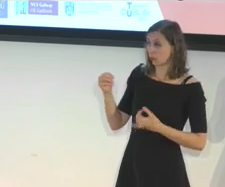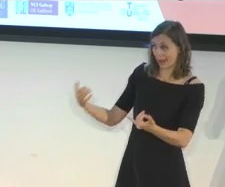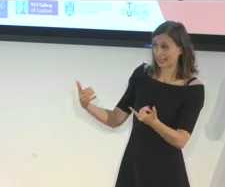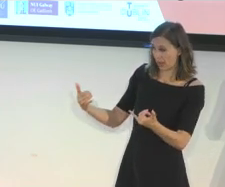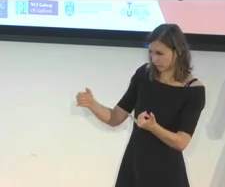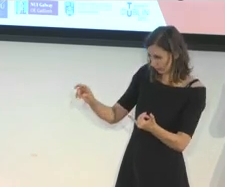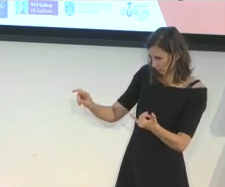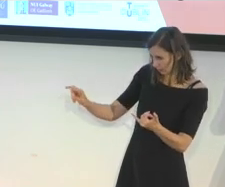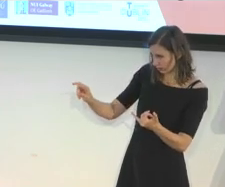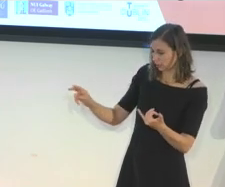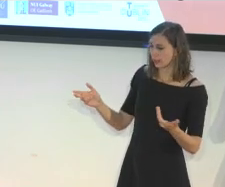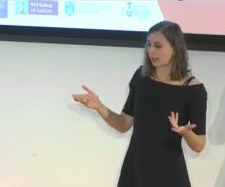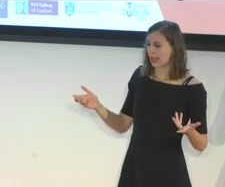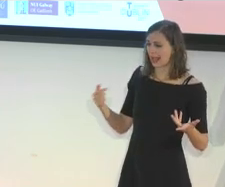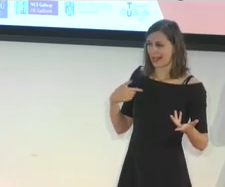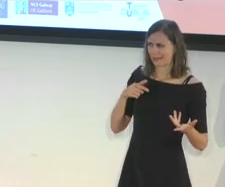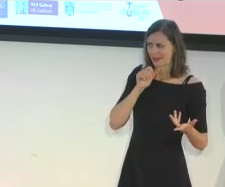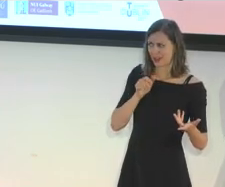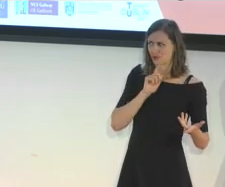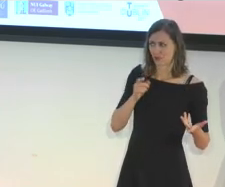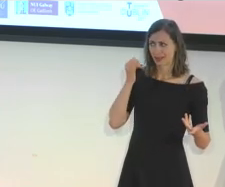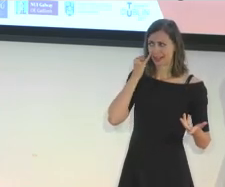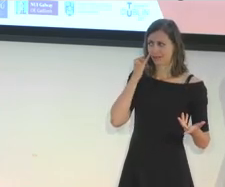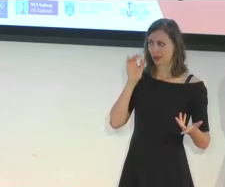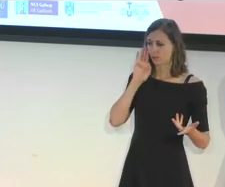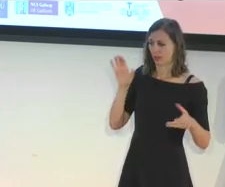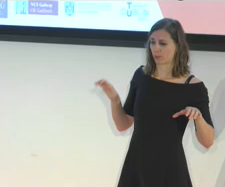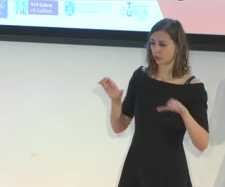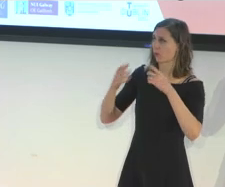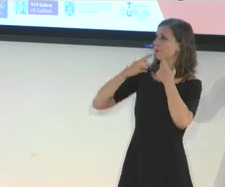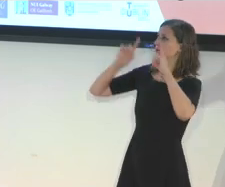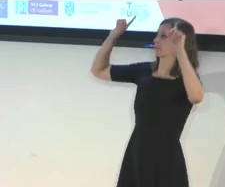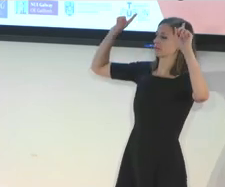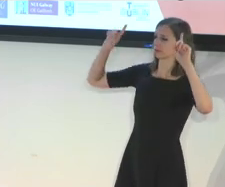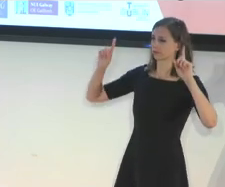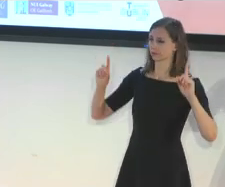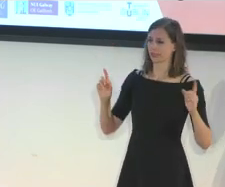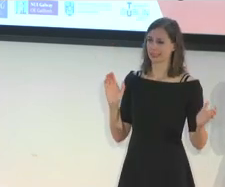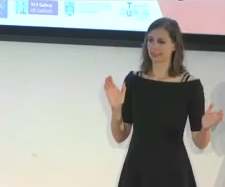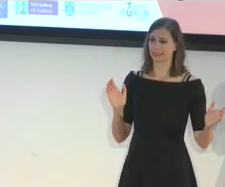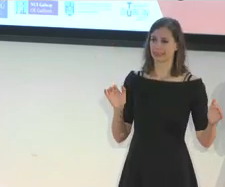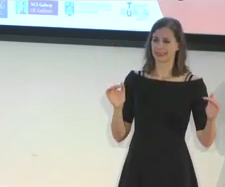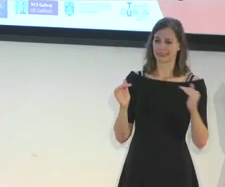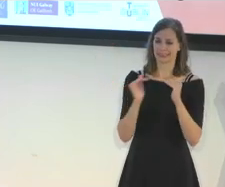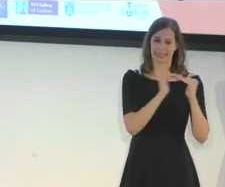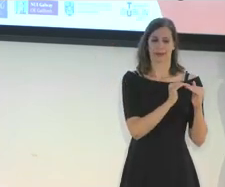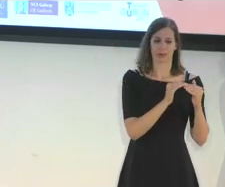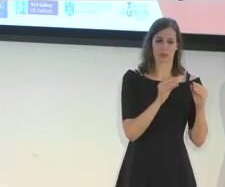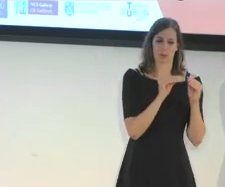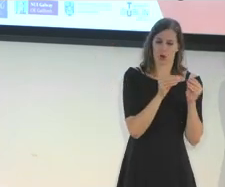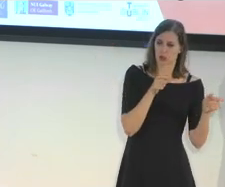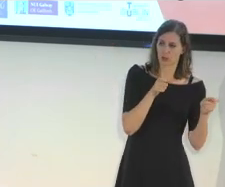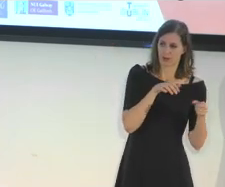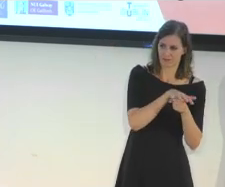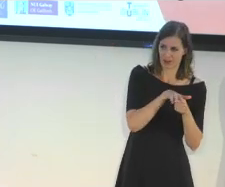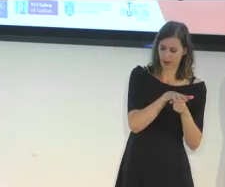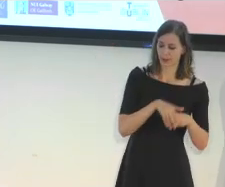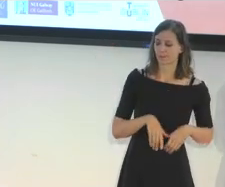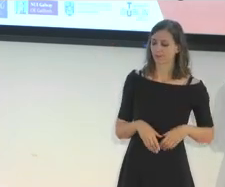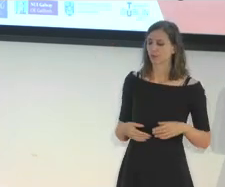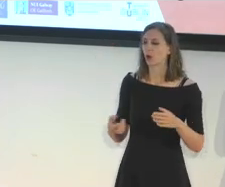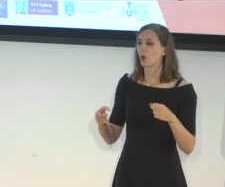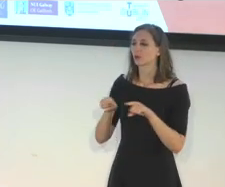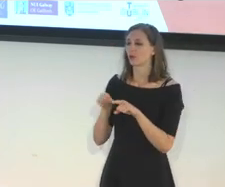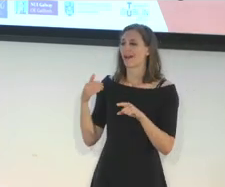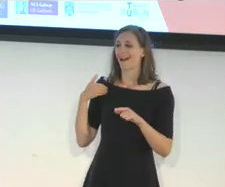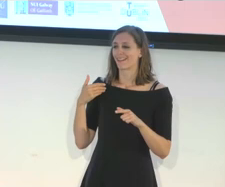now, I'm not sure if it's going to perform at the same level. There is also a lack of standardizations. There